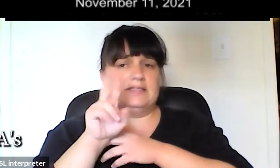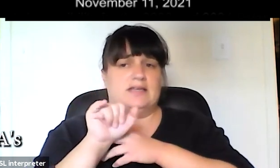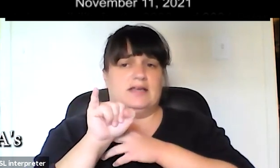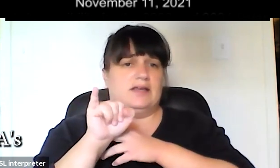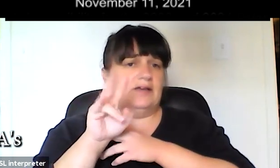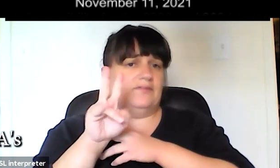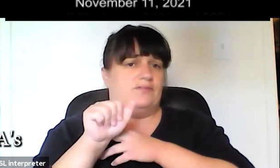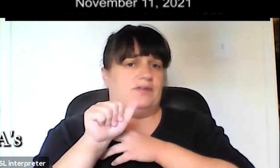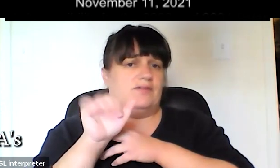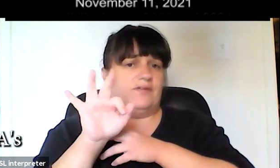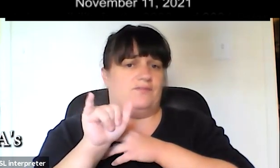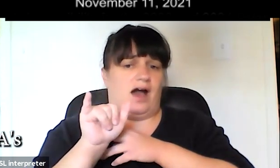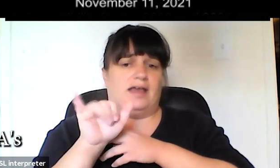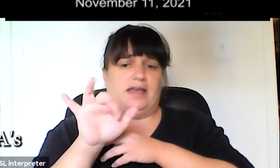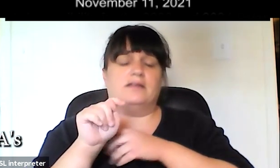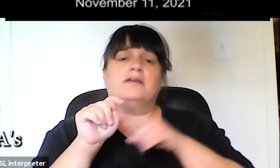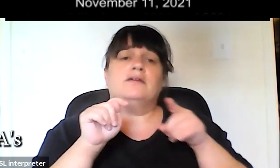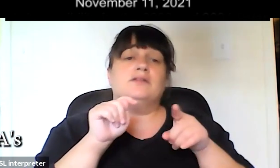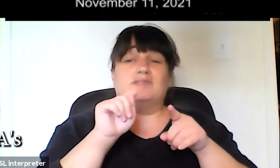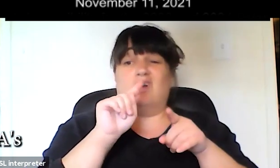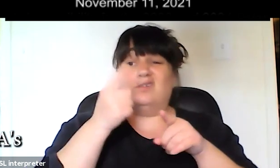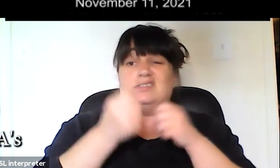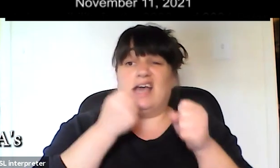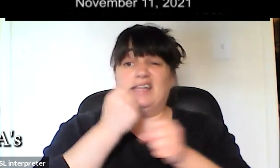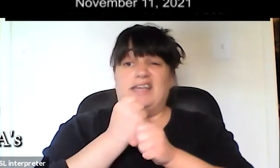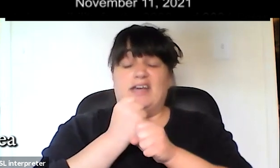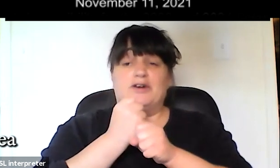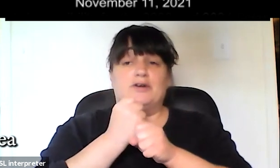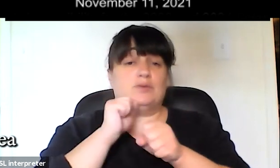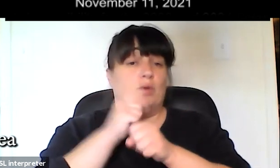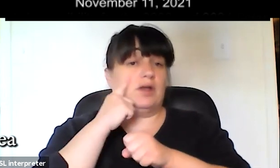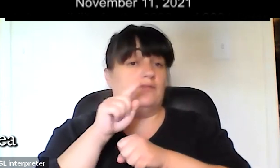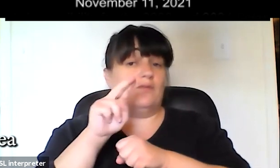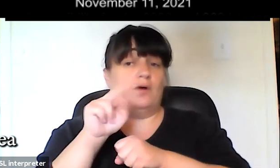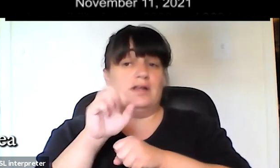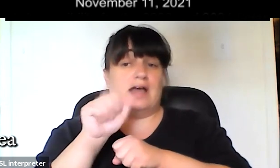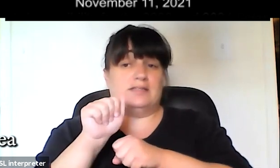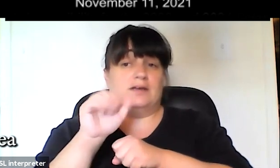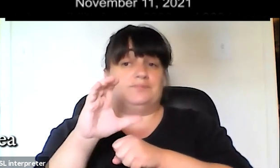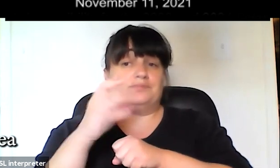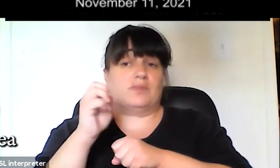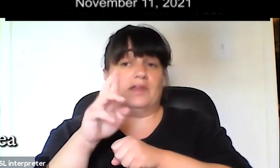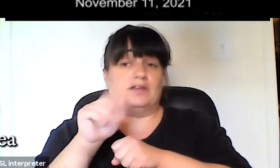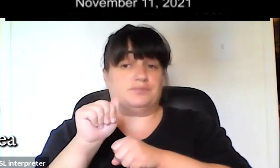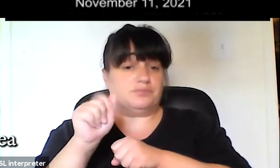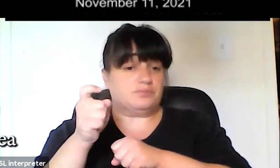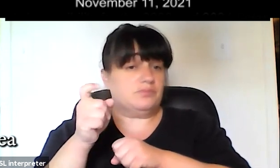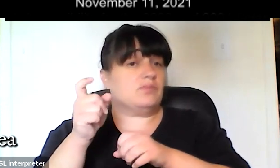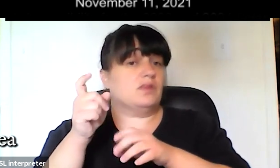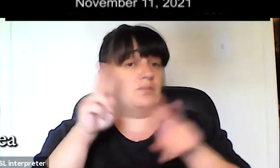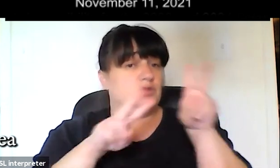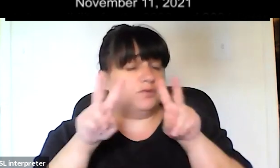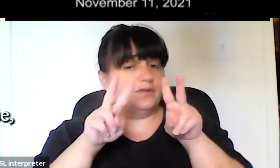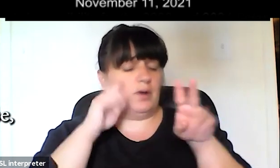the first 10 years or so of my career working for NASA's Chandra Observatory, I was really concentrating on